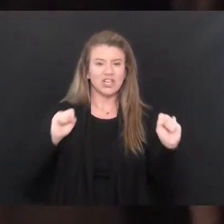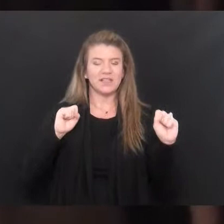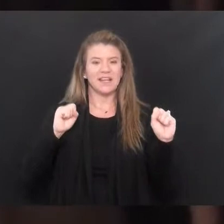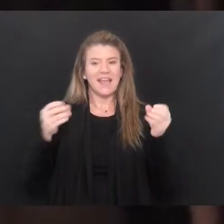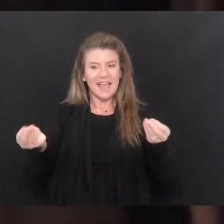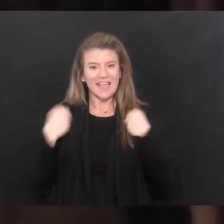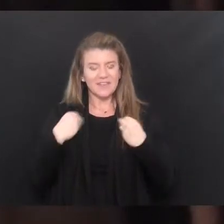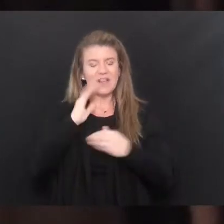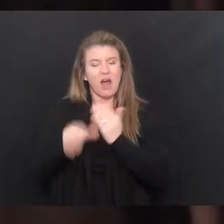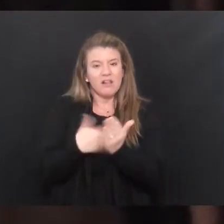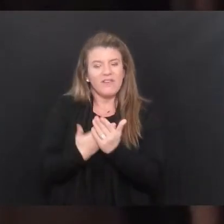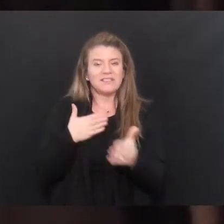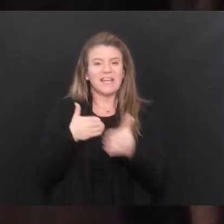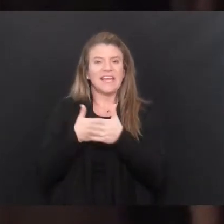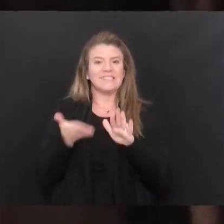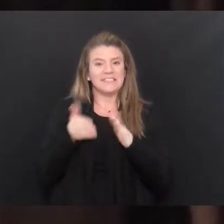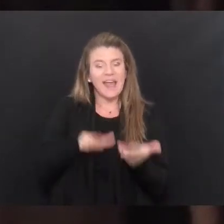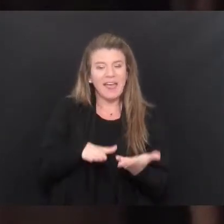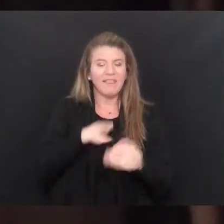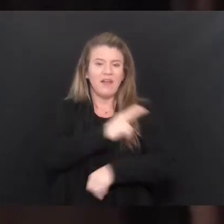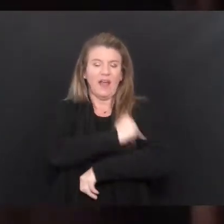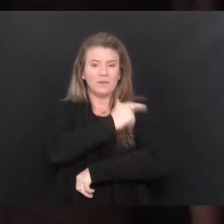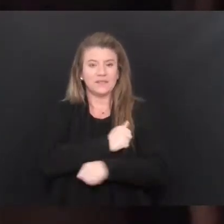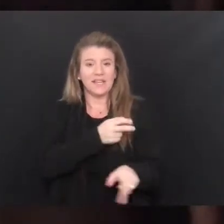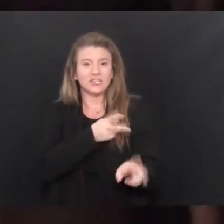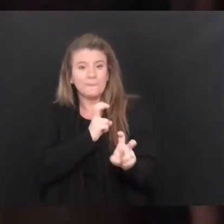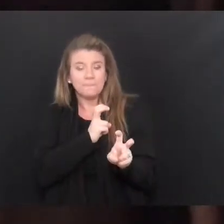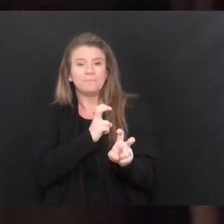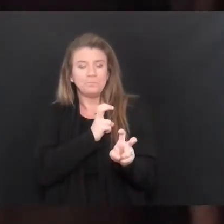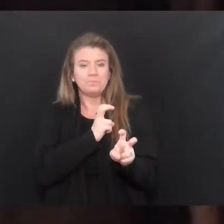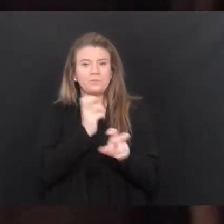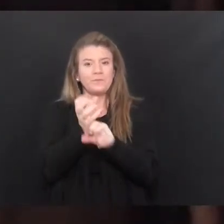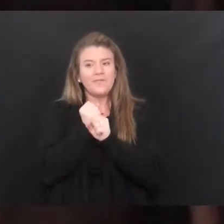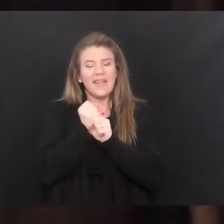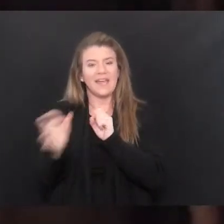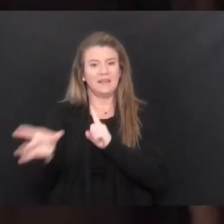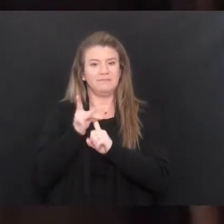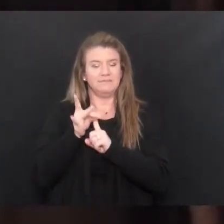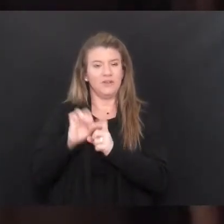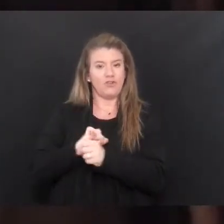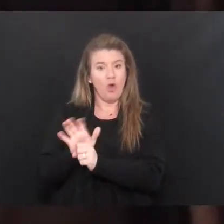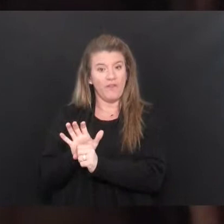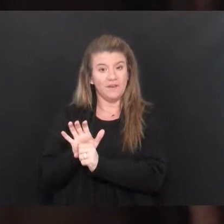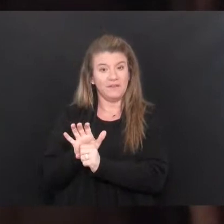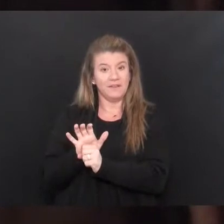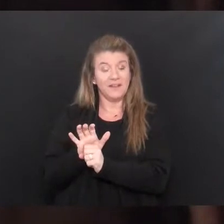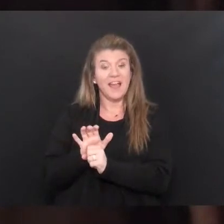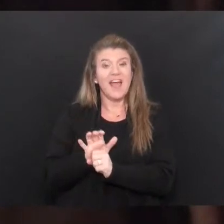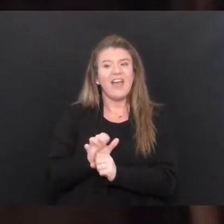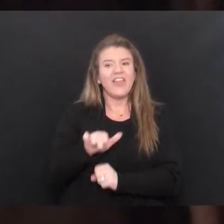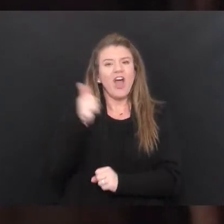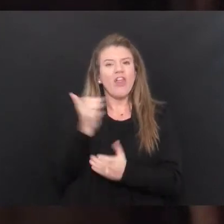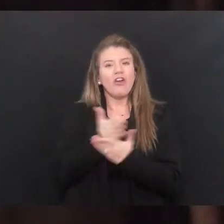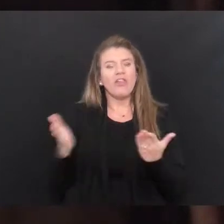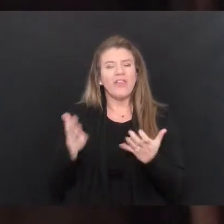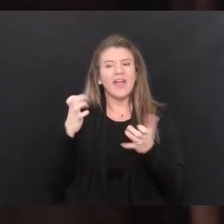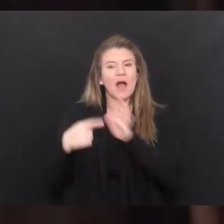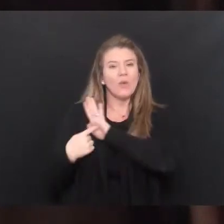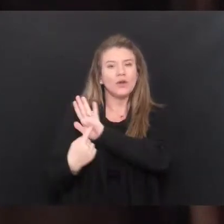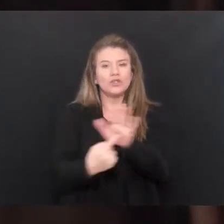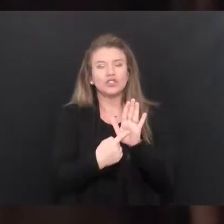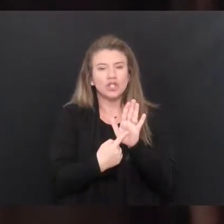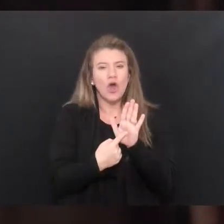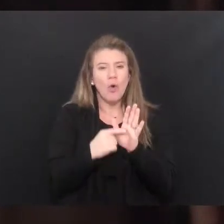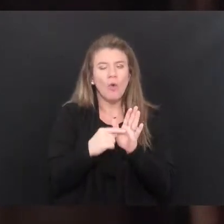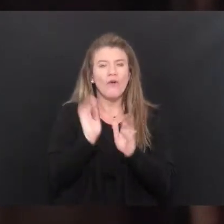all of us against death and hospitalization and getting COVID-19. The other thing that I'd like to point out to all West Virginians